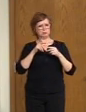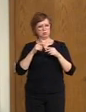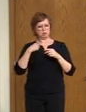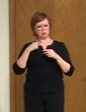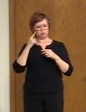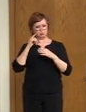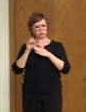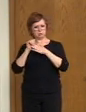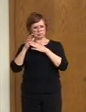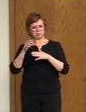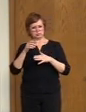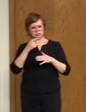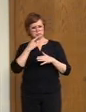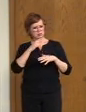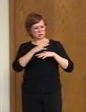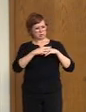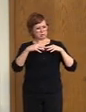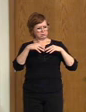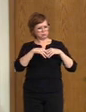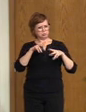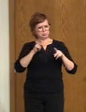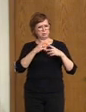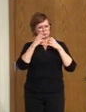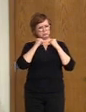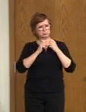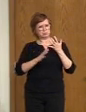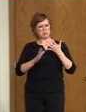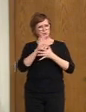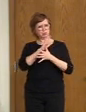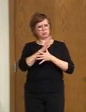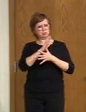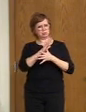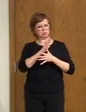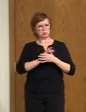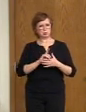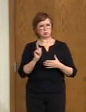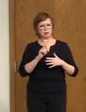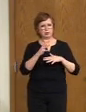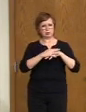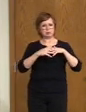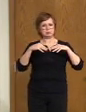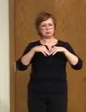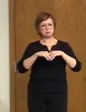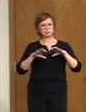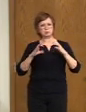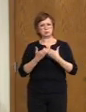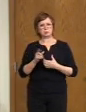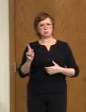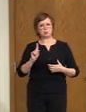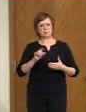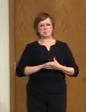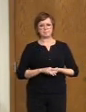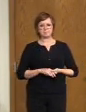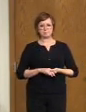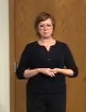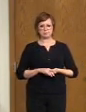priority in the vaccine rollout. I'm just wondering where they might fit specifically in this plan, if at all, I